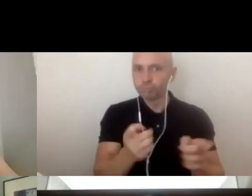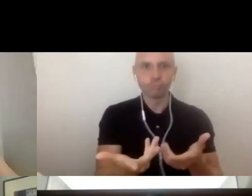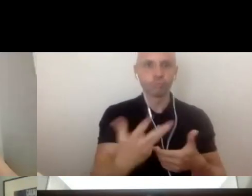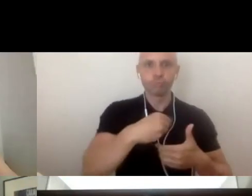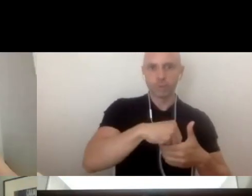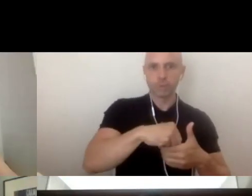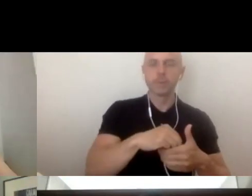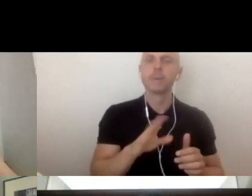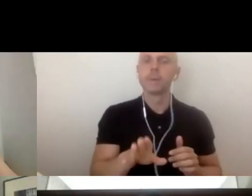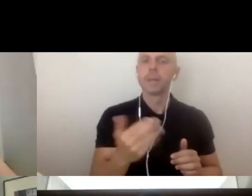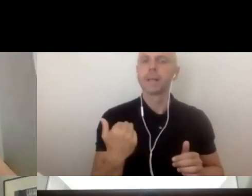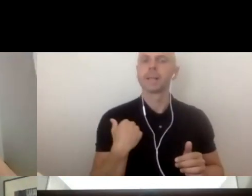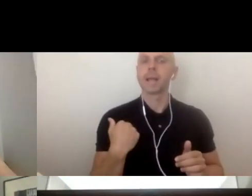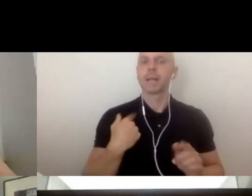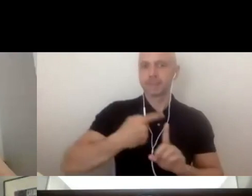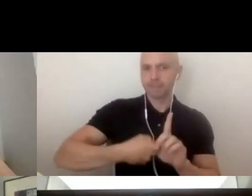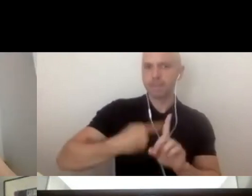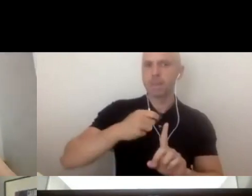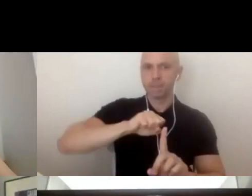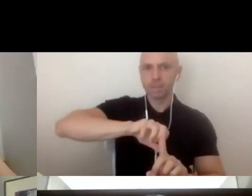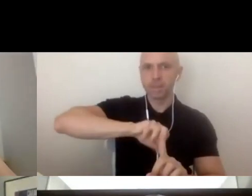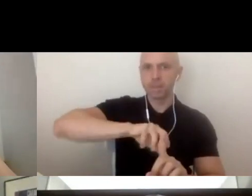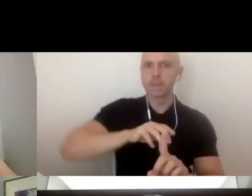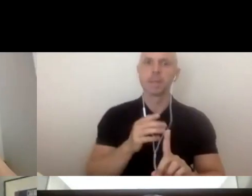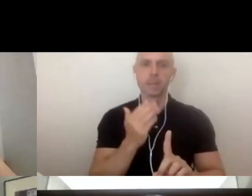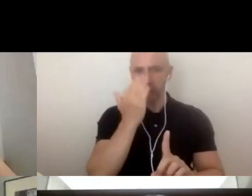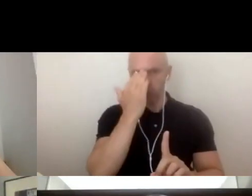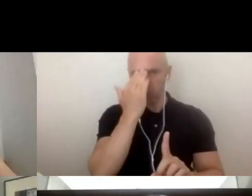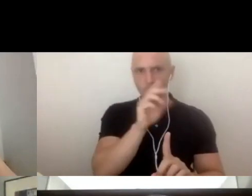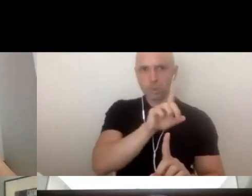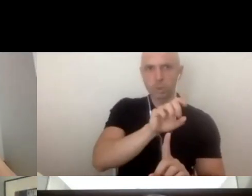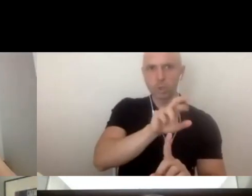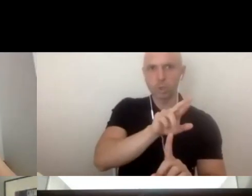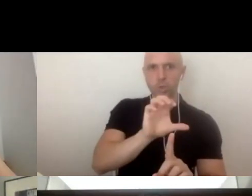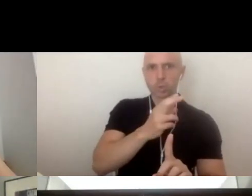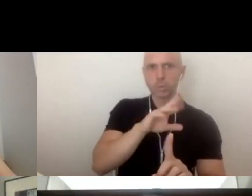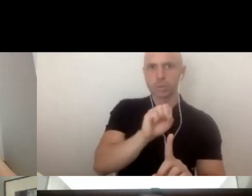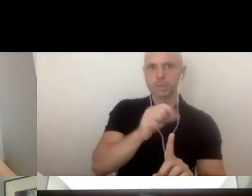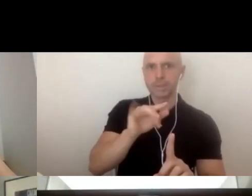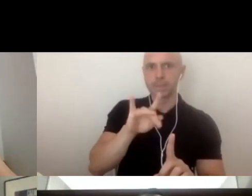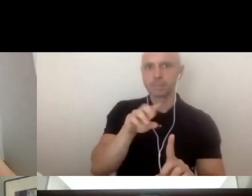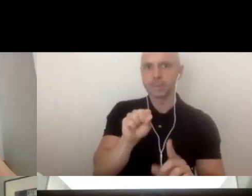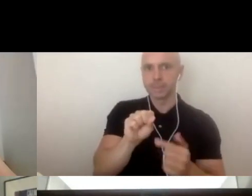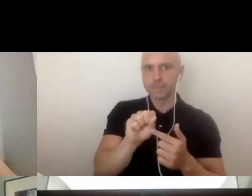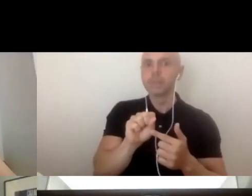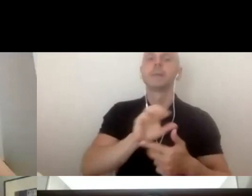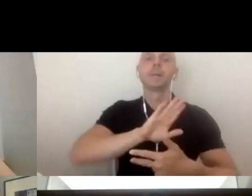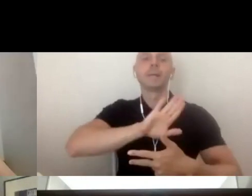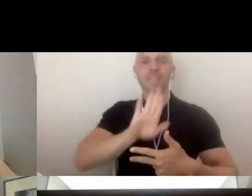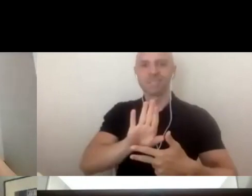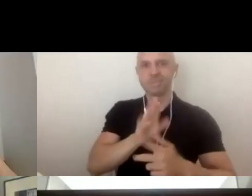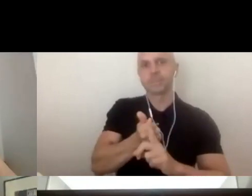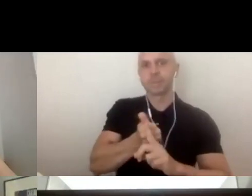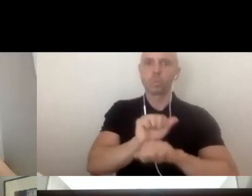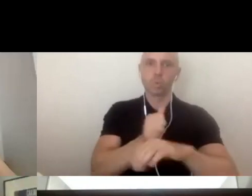from last month's digital update for those who attended, Ryerson University, Toronto Arts Council, and the city is working